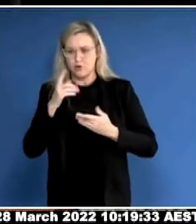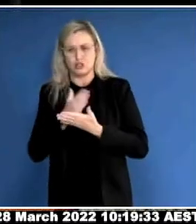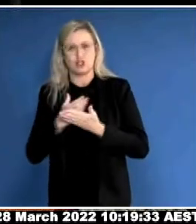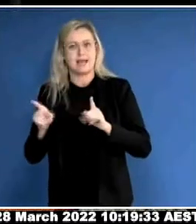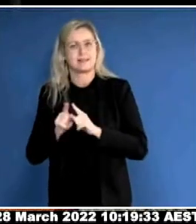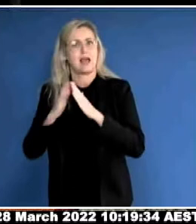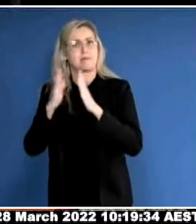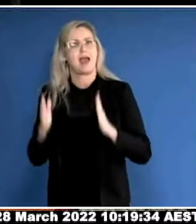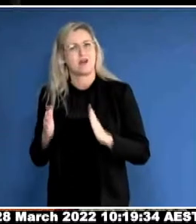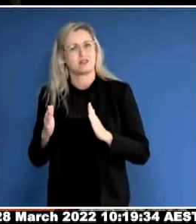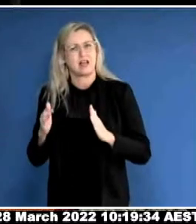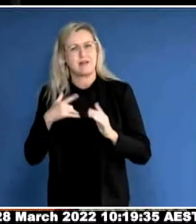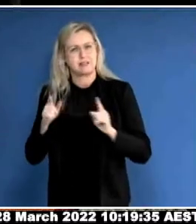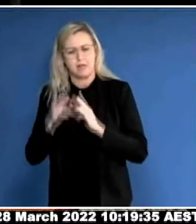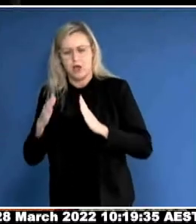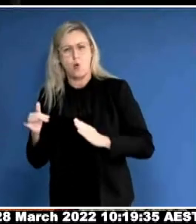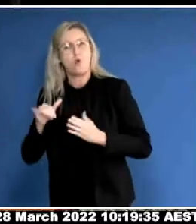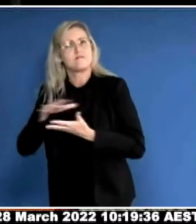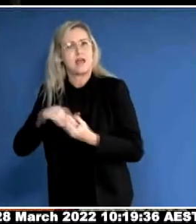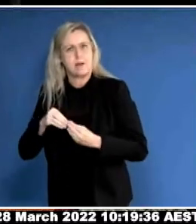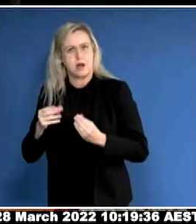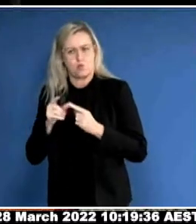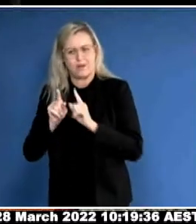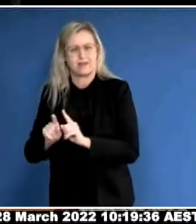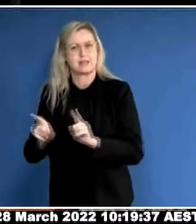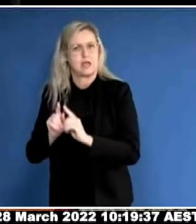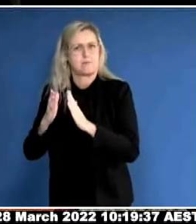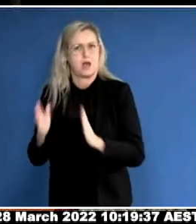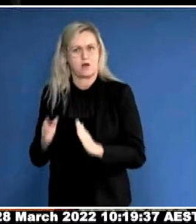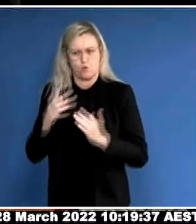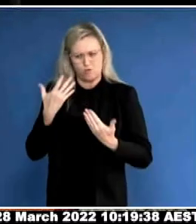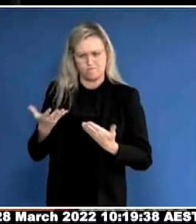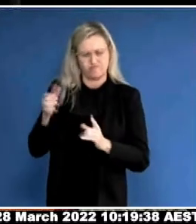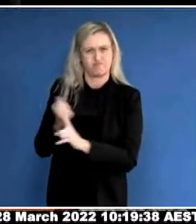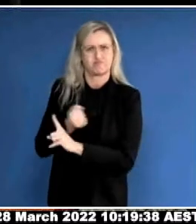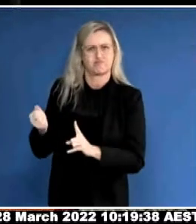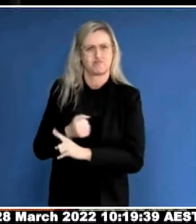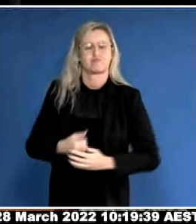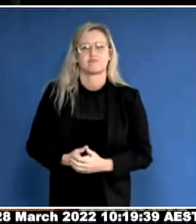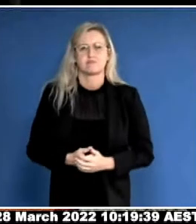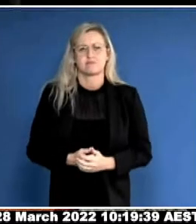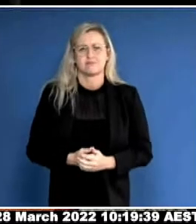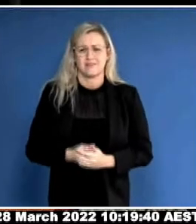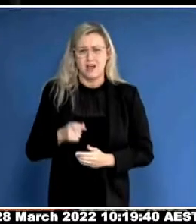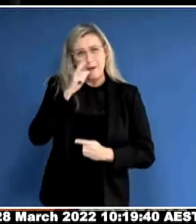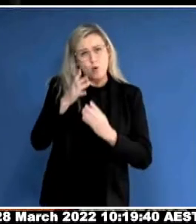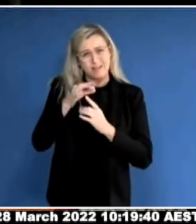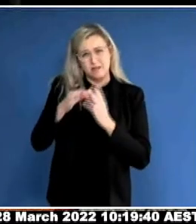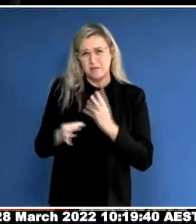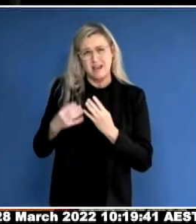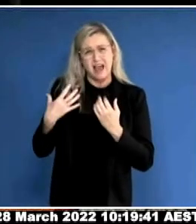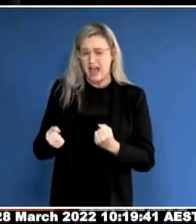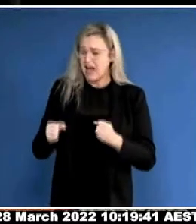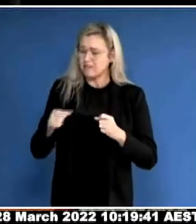members. People with disability experience all forms of violence and abuse in their homes,